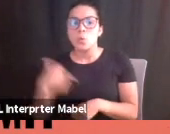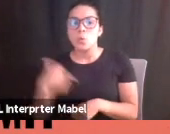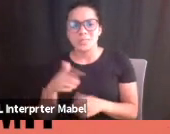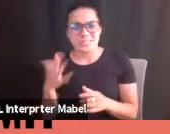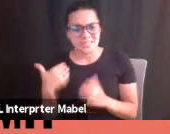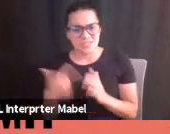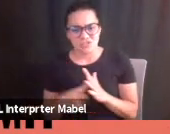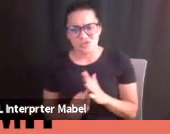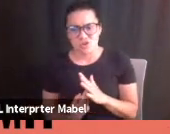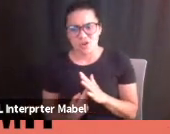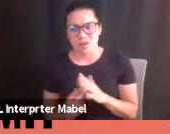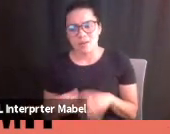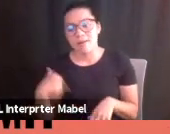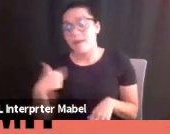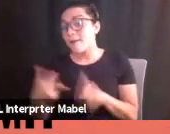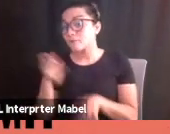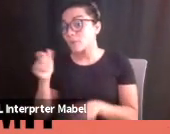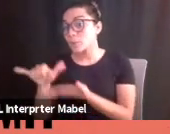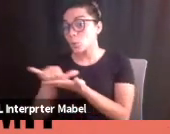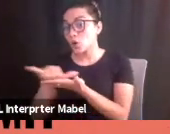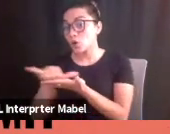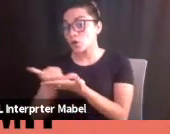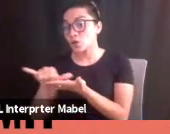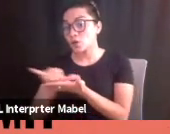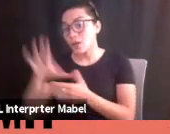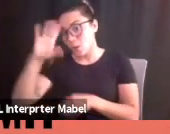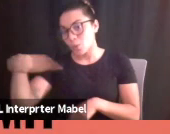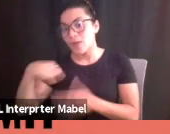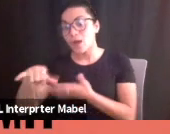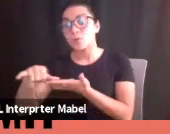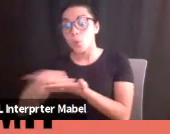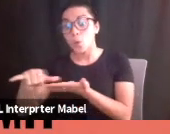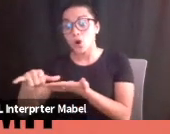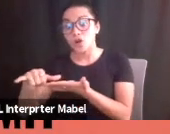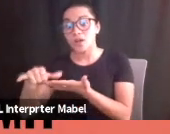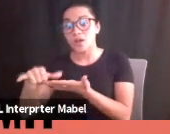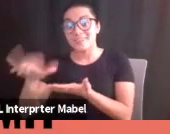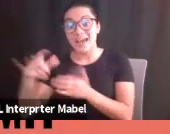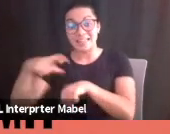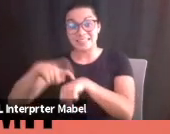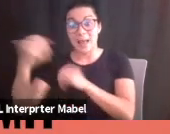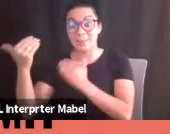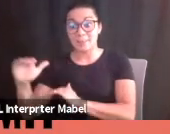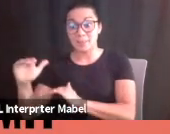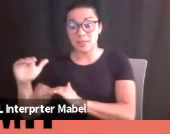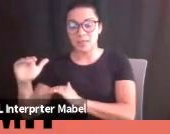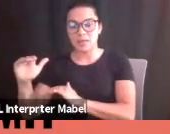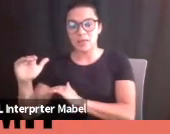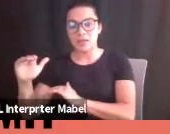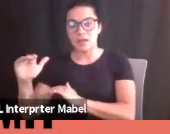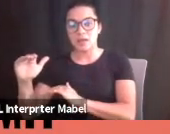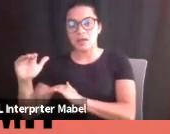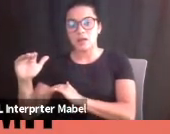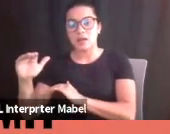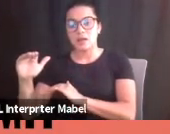for instance, I'm from New York, and in New York, the statute of limitations allowed law enforcement